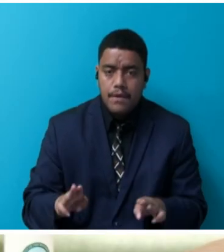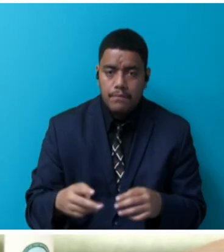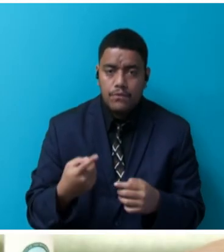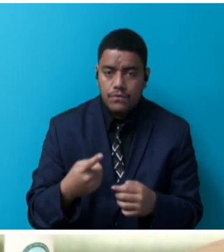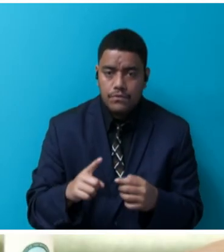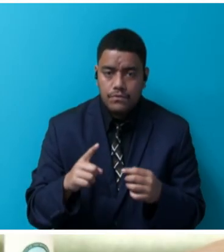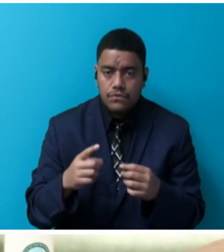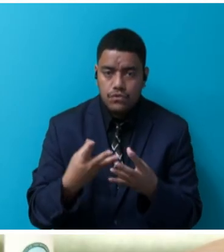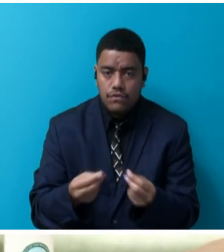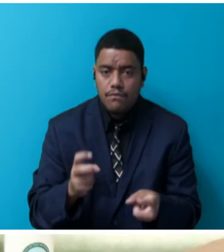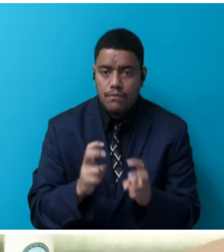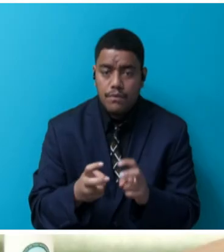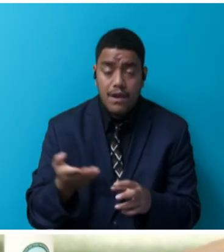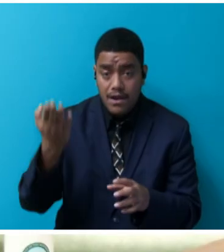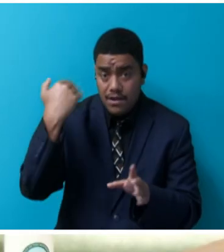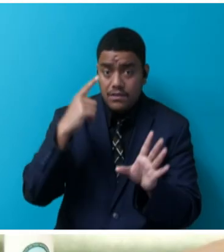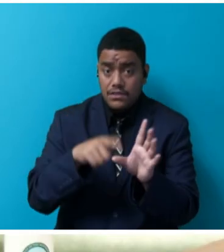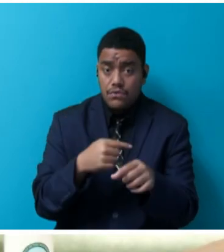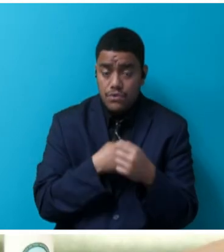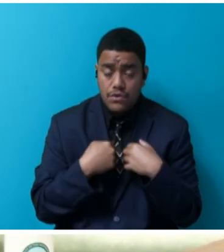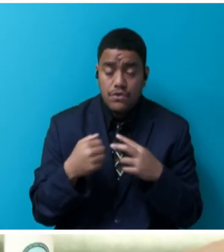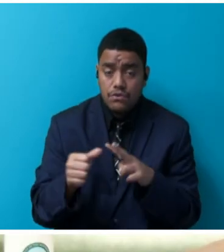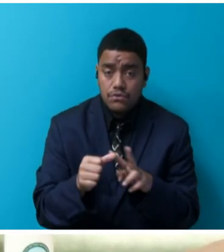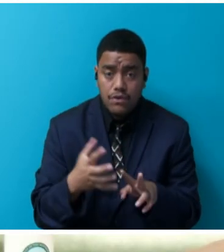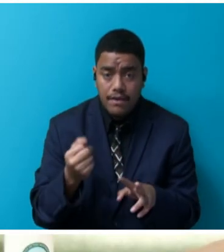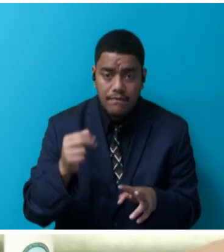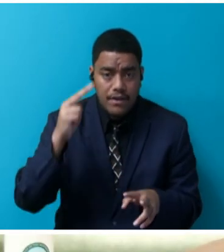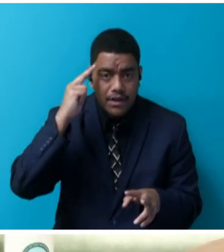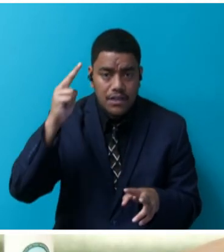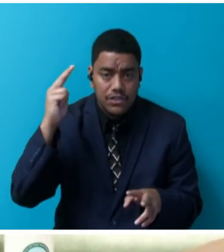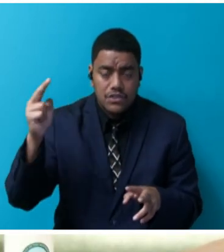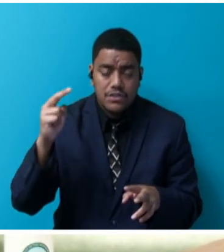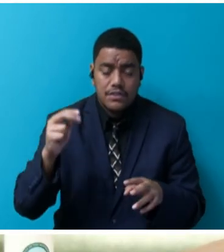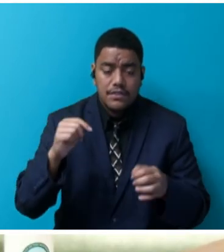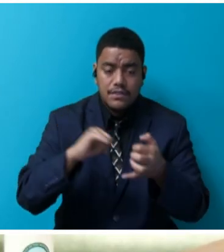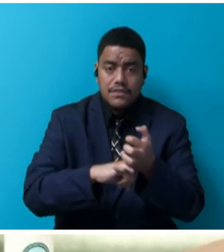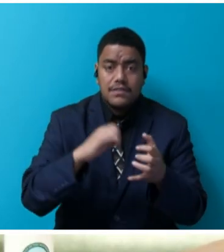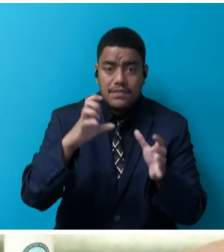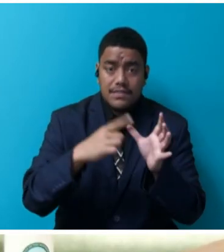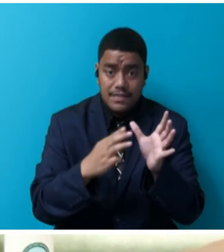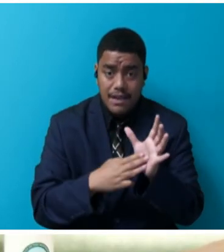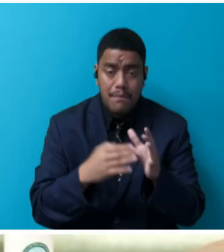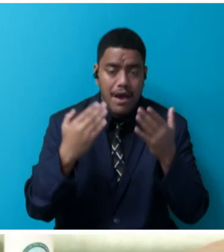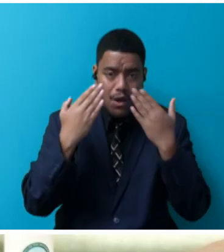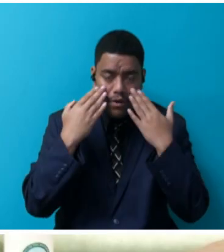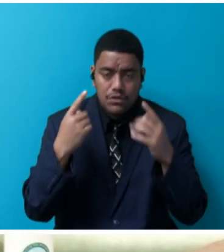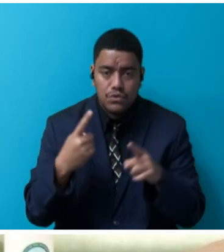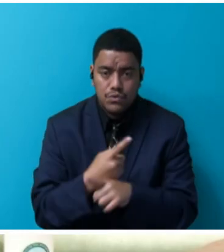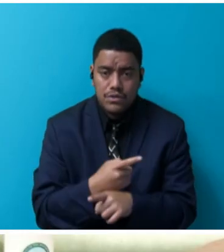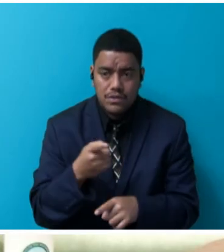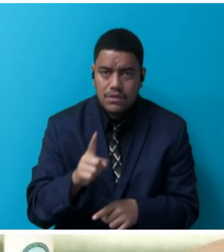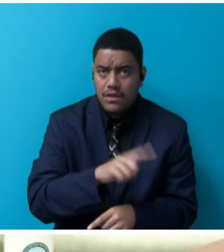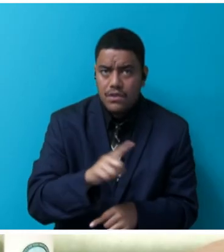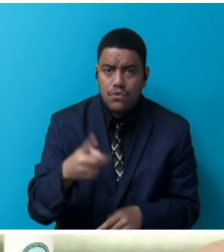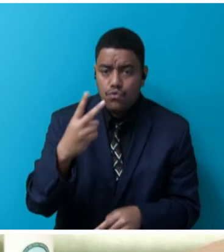Last year, we also held our first National Scam Awareness Week, which was attended by over